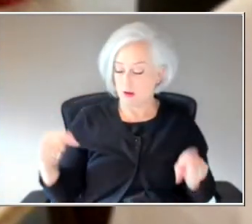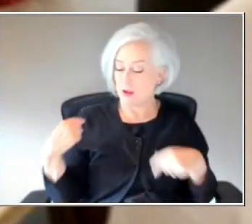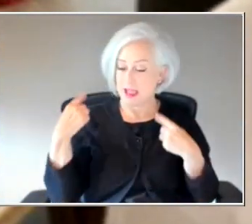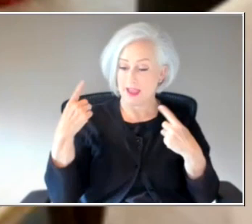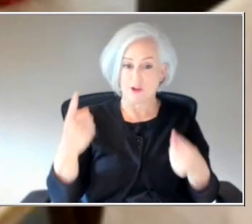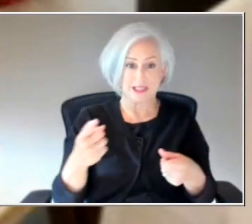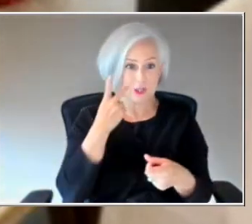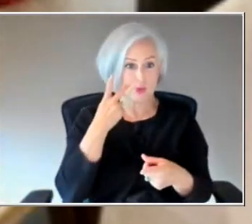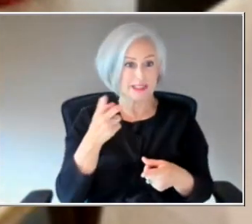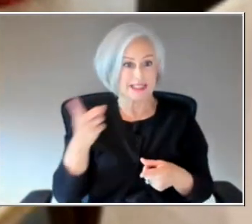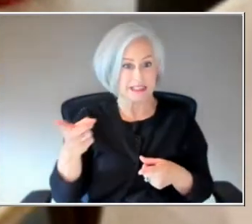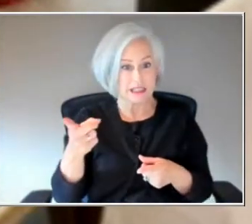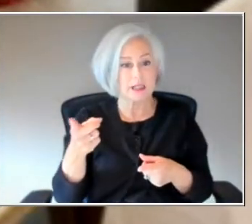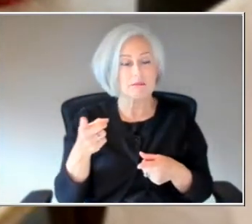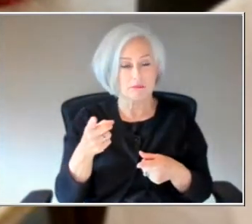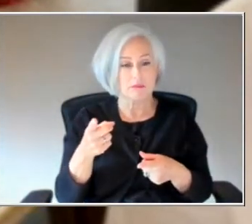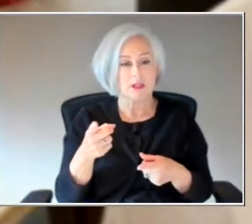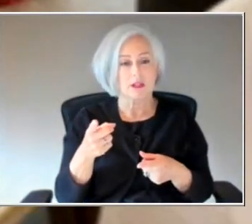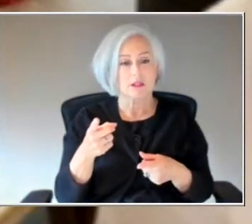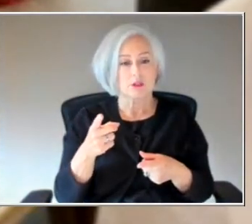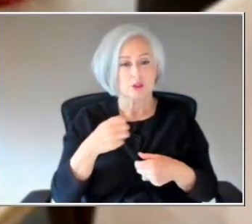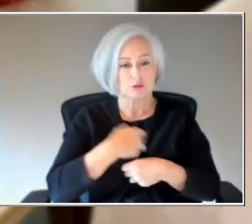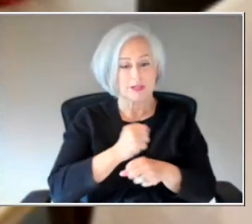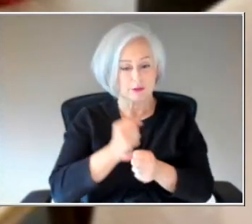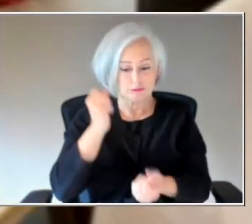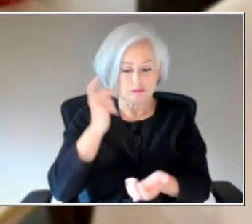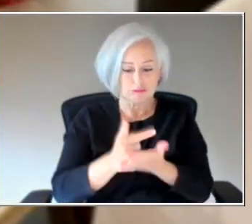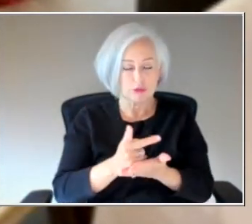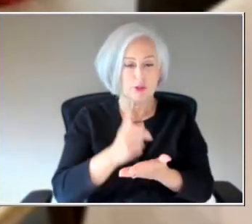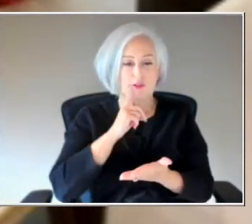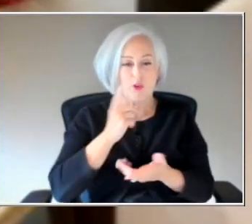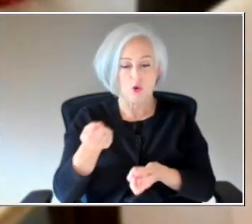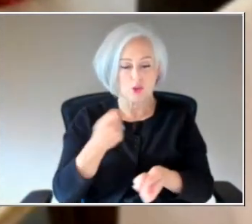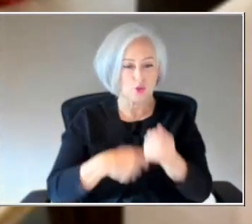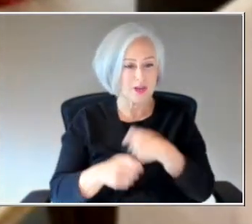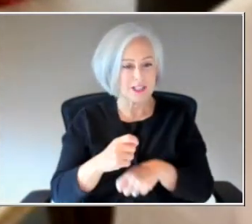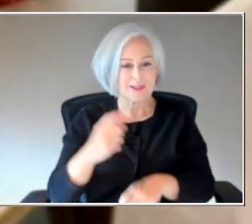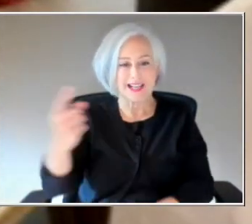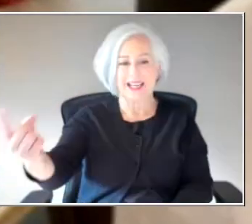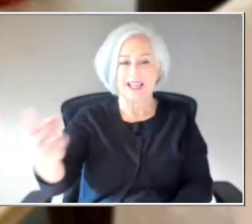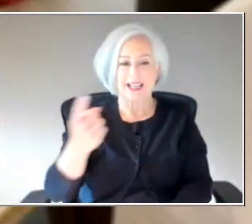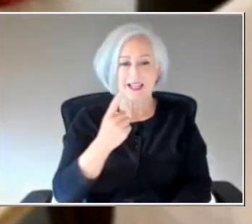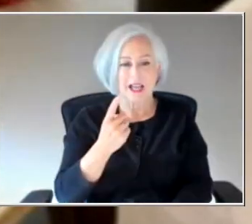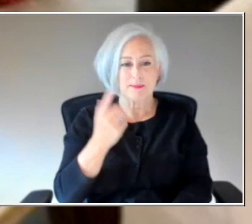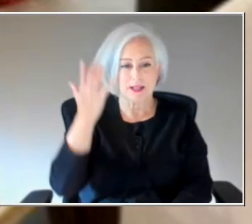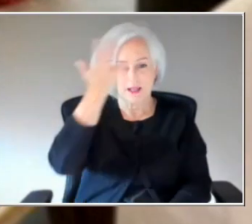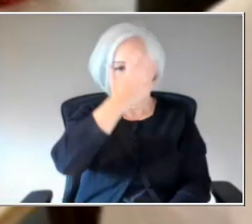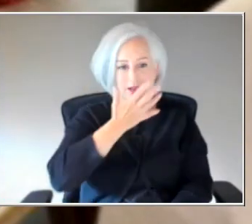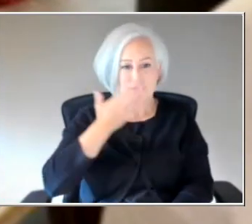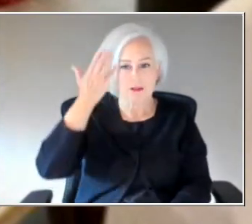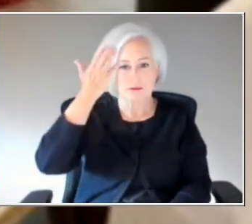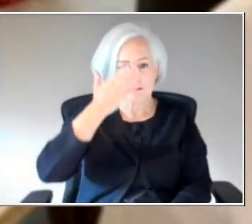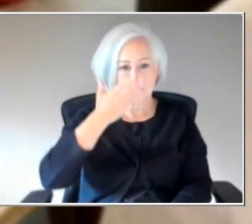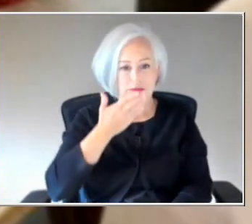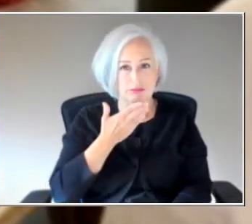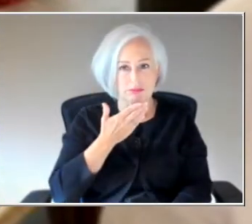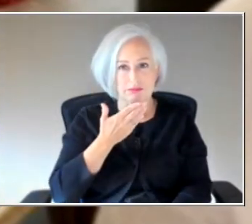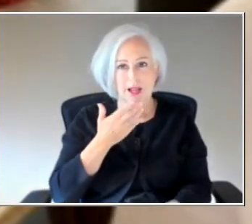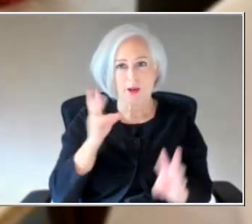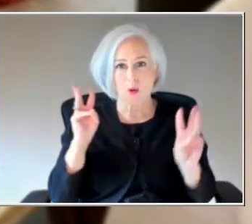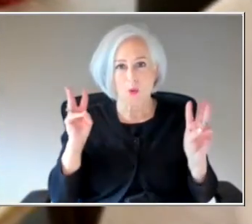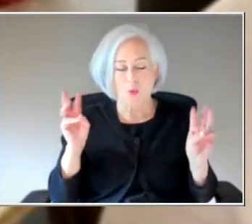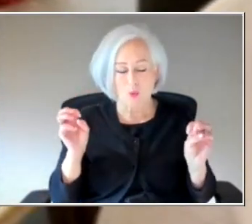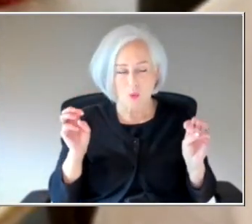get cleared for transplant, he walked in with just this somber look on his face of like, wow, like I did